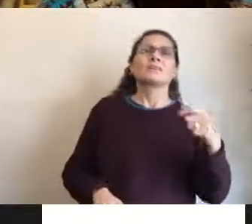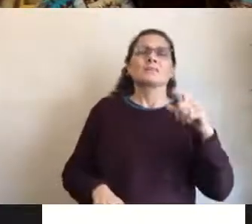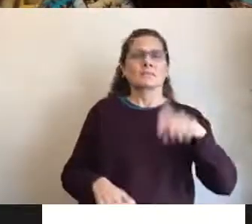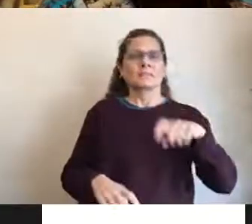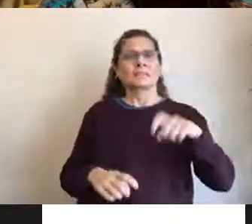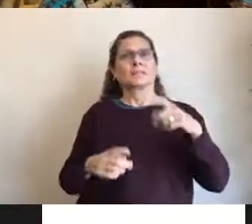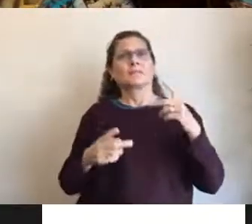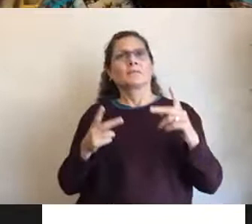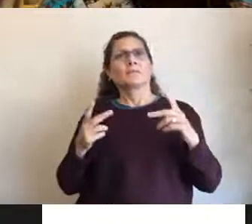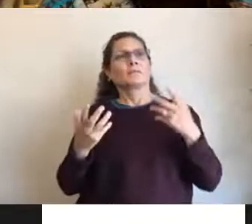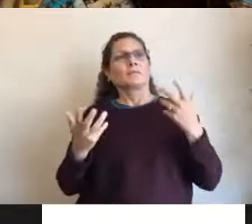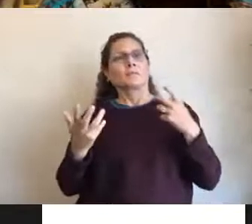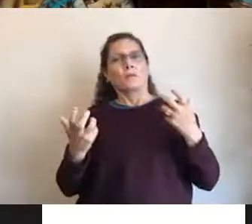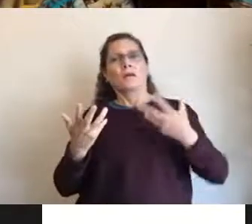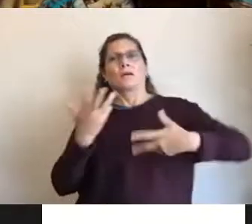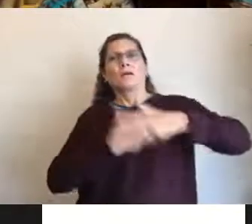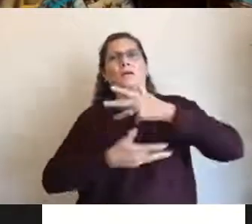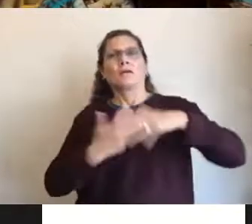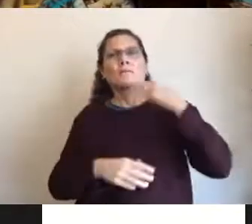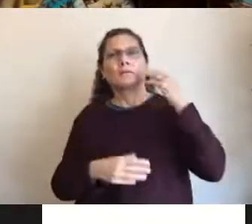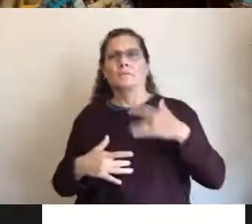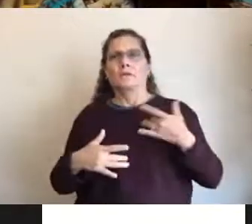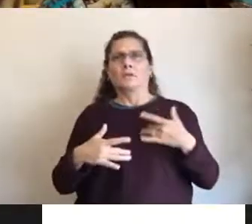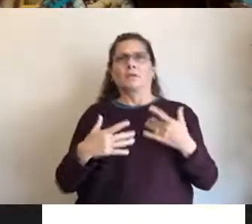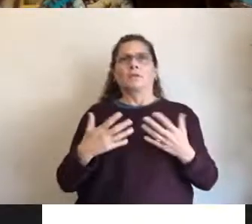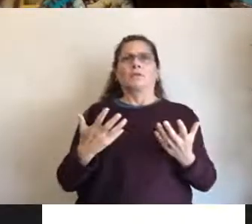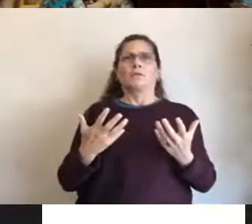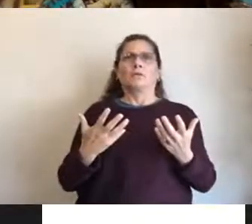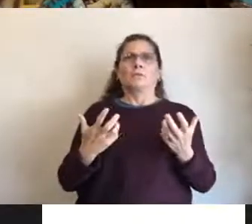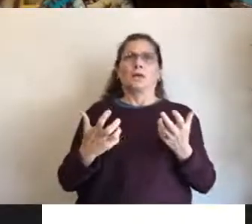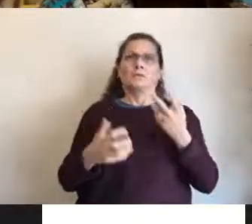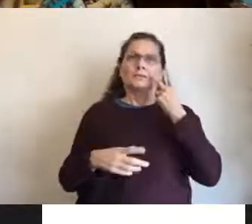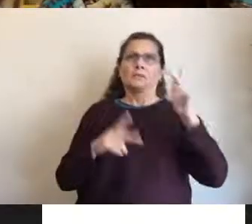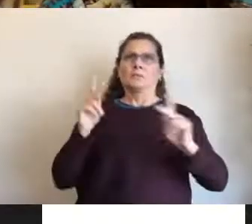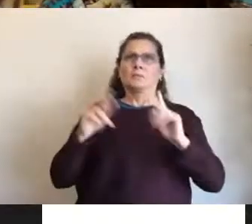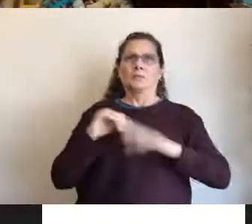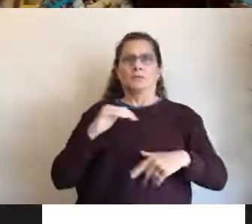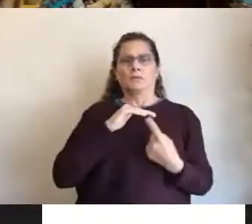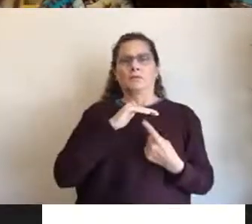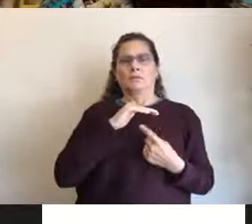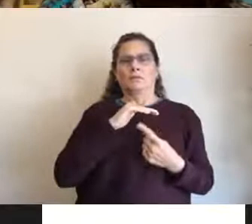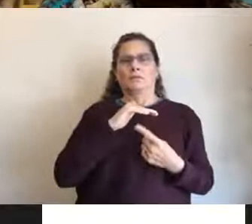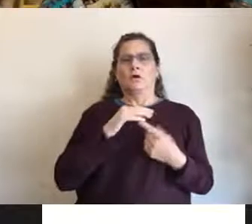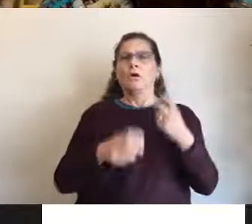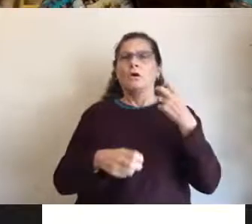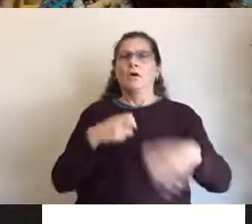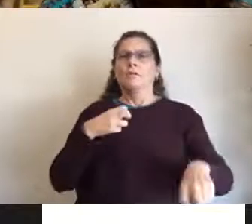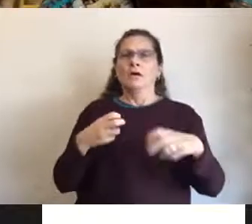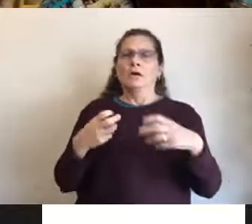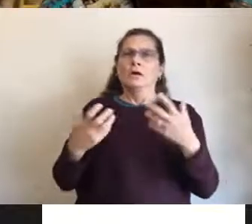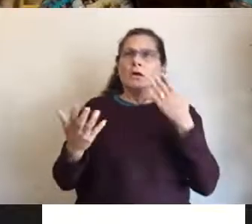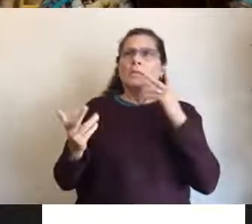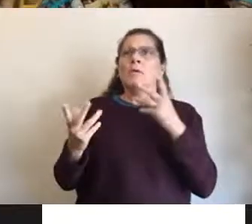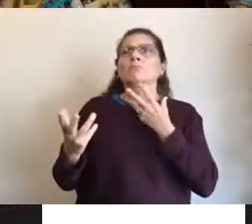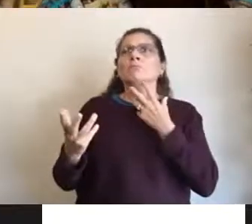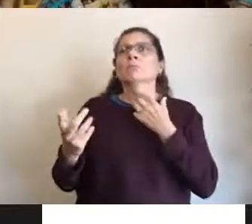extension for our Active Streets for Business. The city's Active Streets for Business program that launched this summer permits restaurants, bars